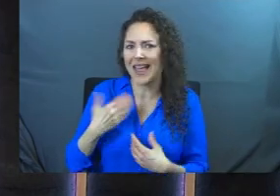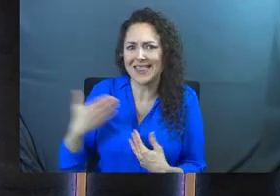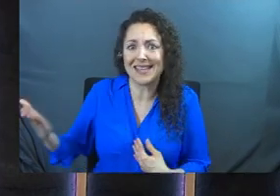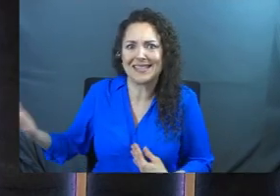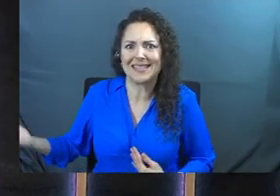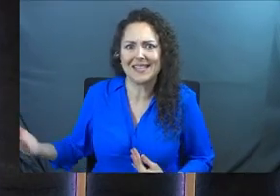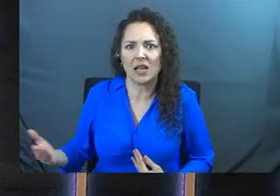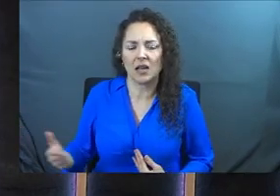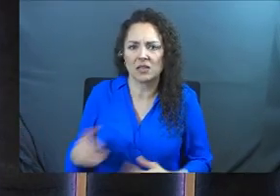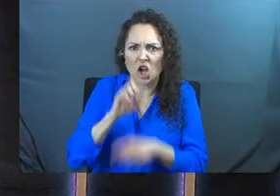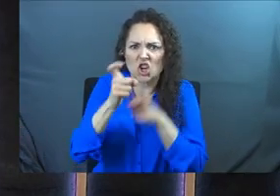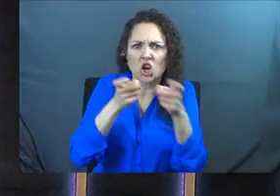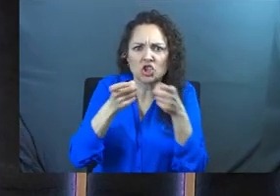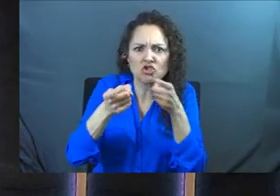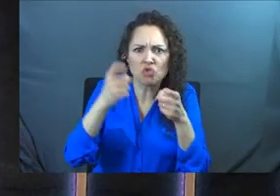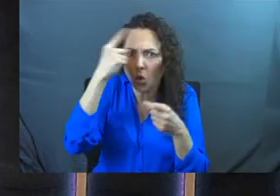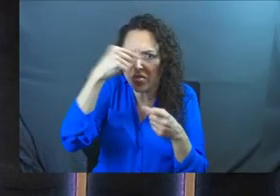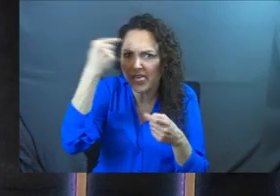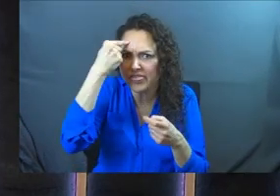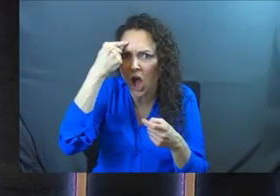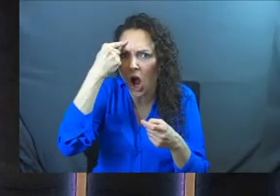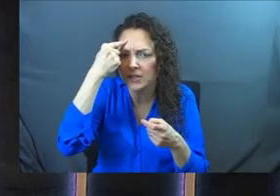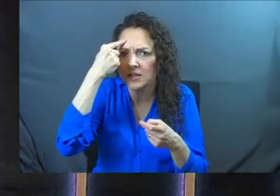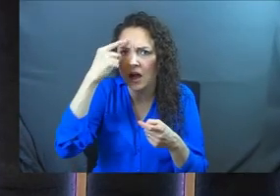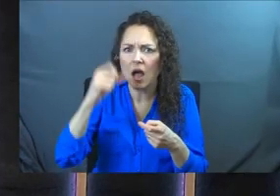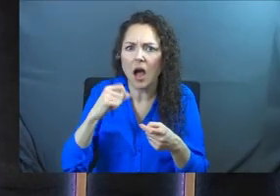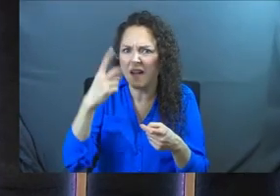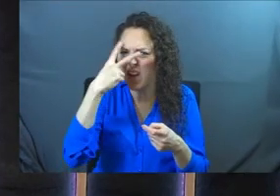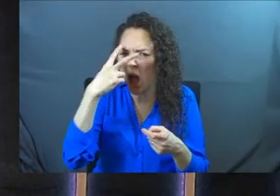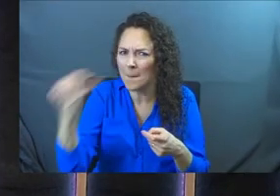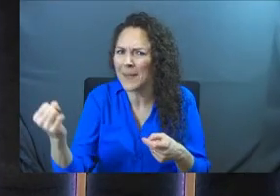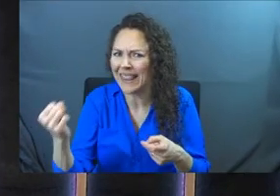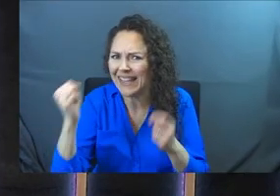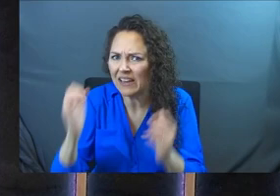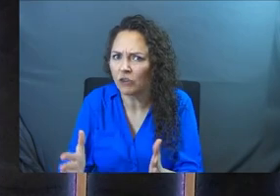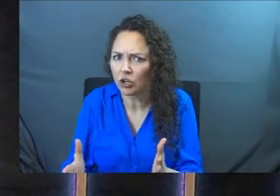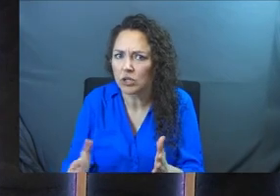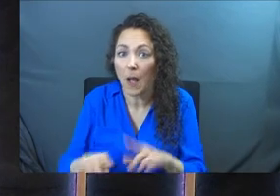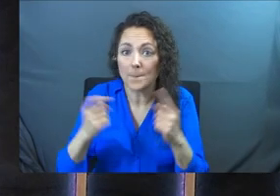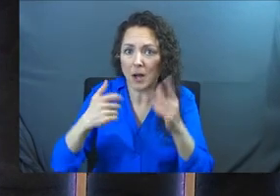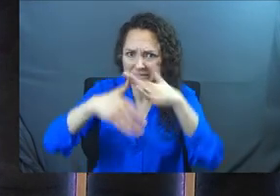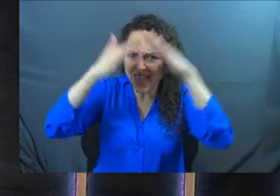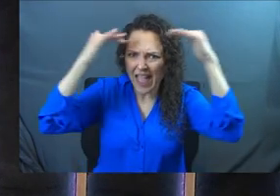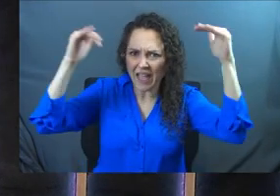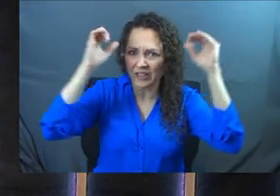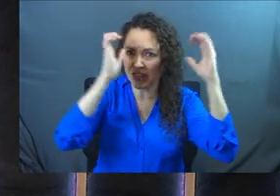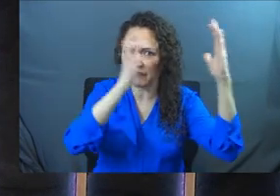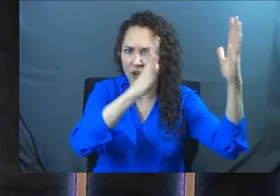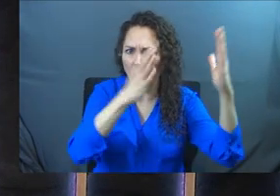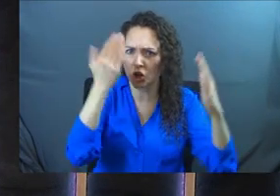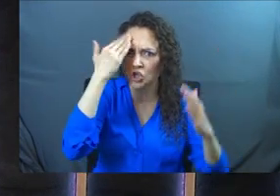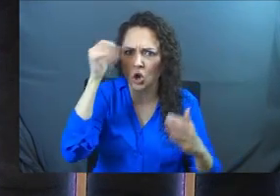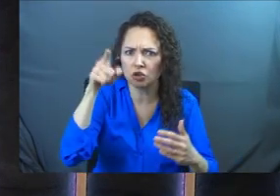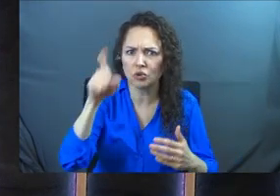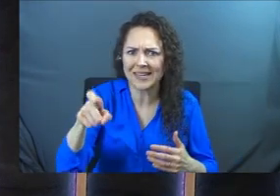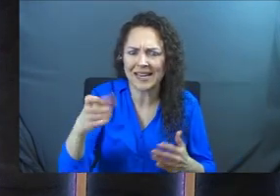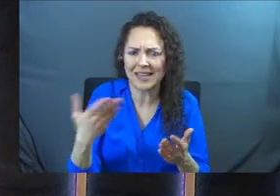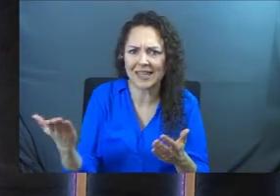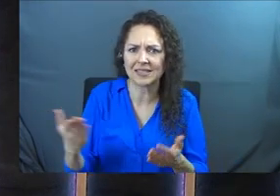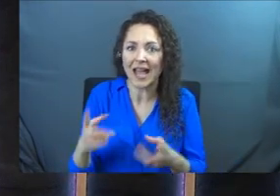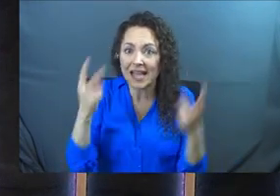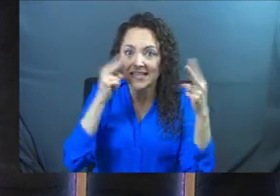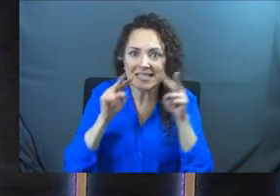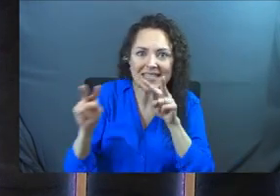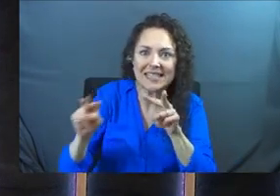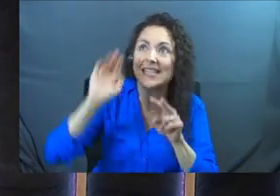things dominate the thoughts of unbelievers, but your heavenly Father already knows all your needs. Seek the kingdom of God above all